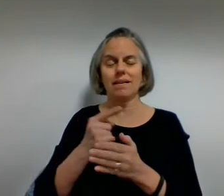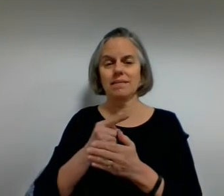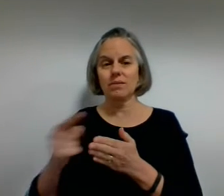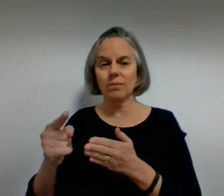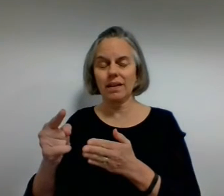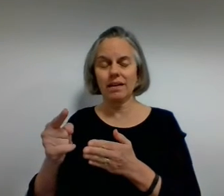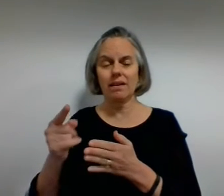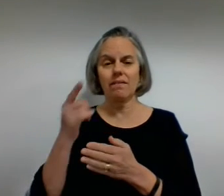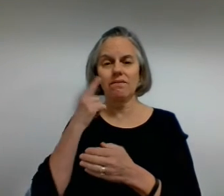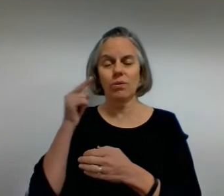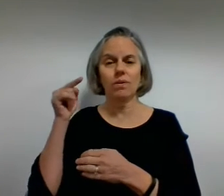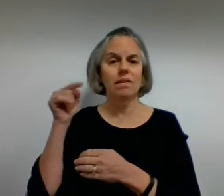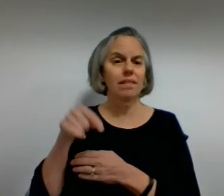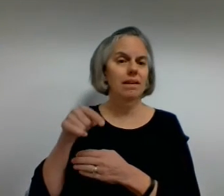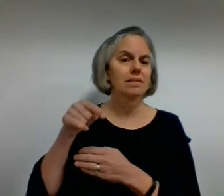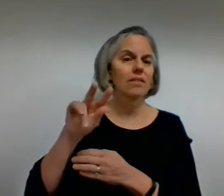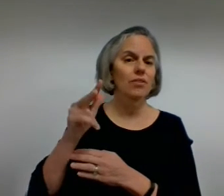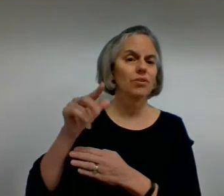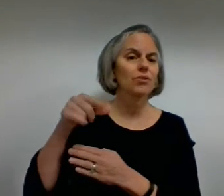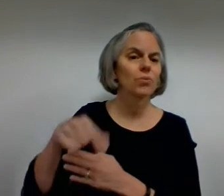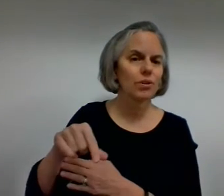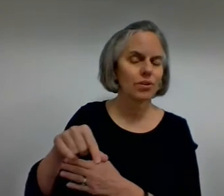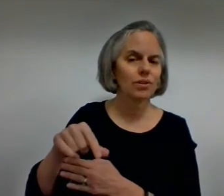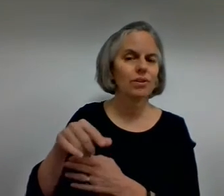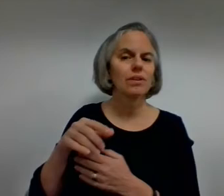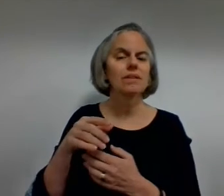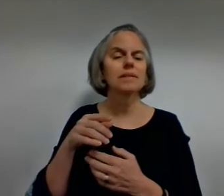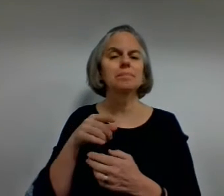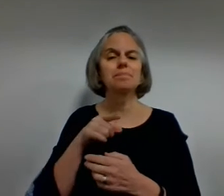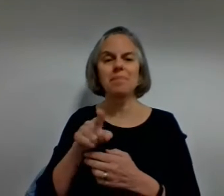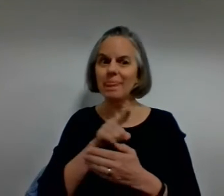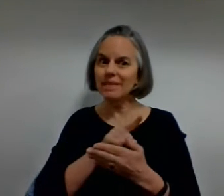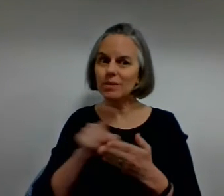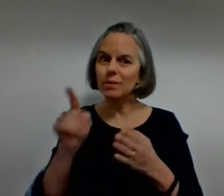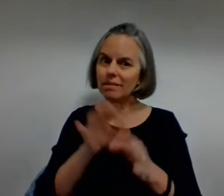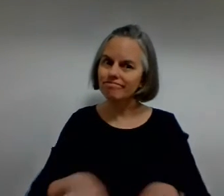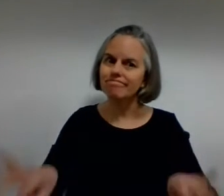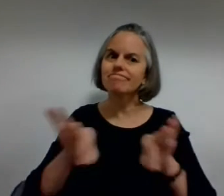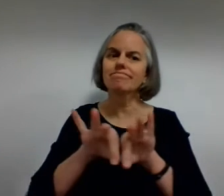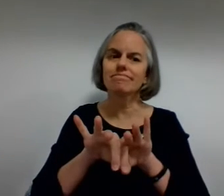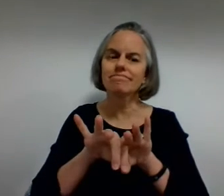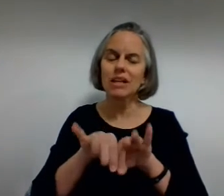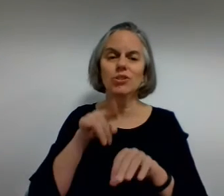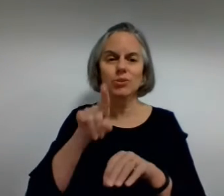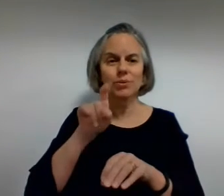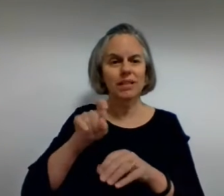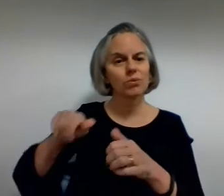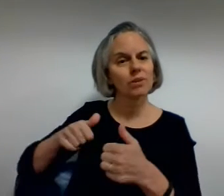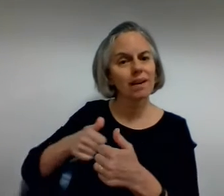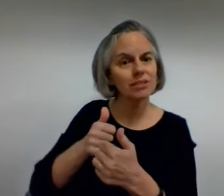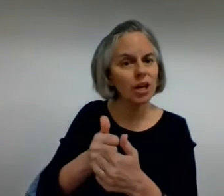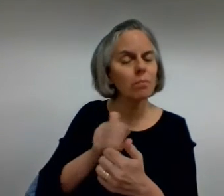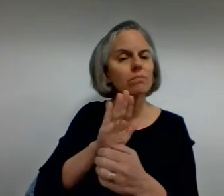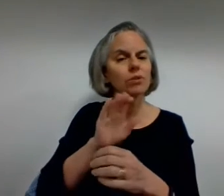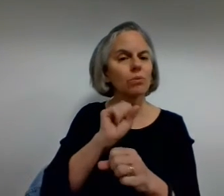last week of third quarter. So this is the week, guys. This is the week to be catching up